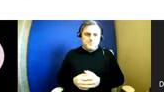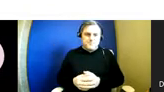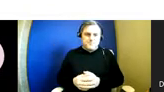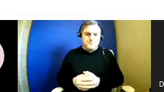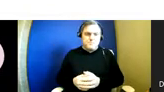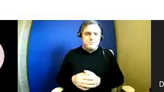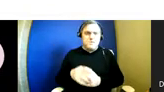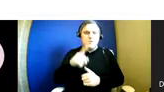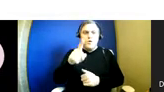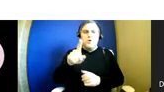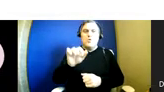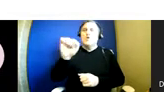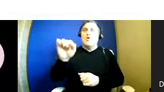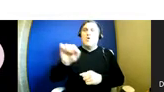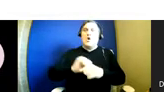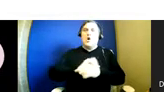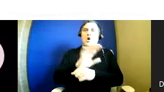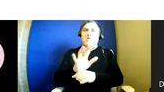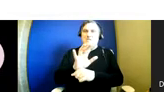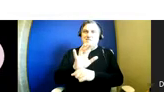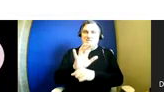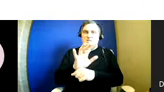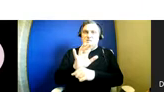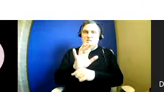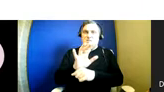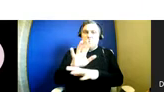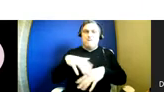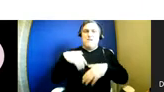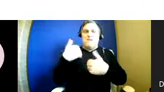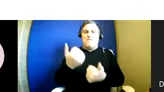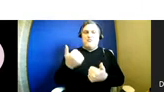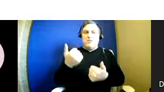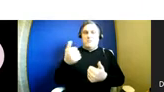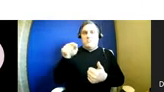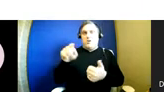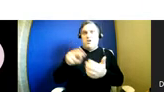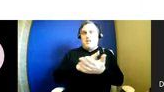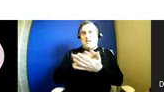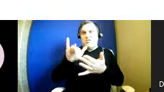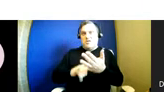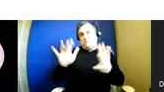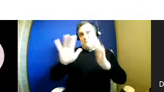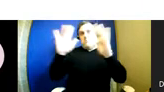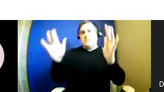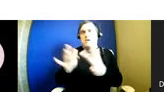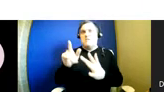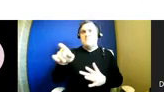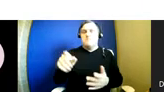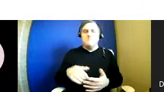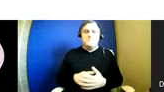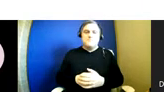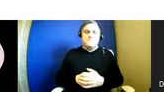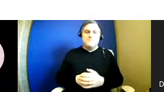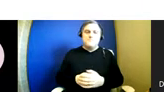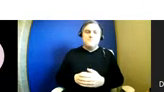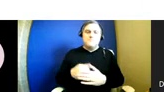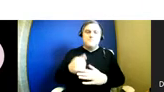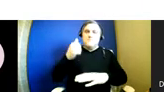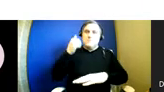Your COVID Recovery is, as my colleagues mentioned earlier, is a national digital platform, and it's been set up